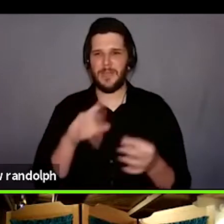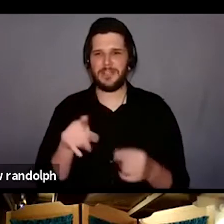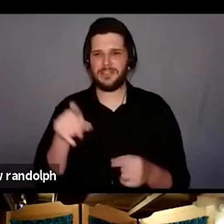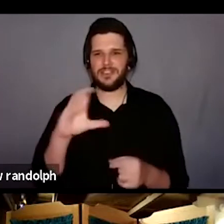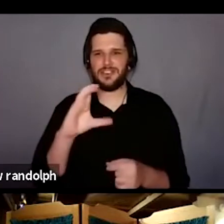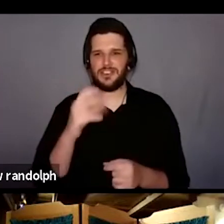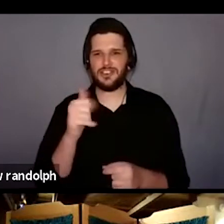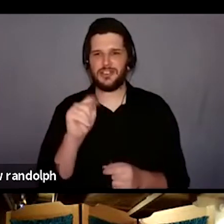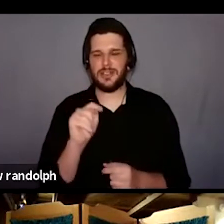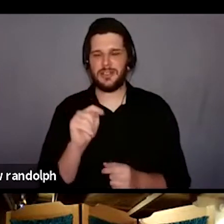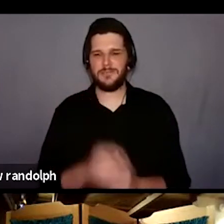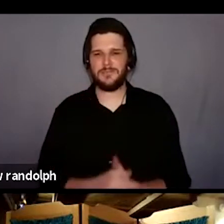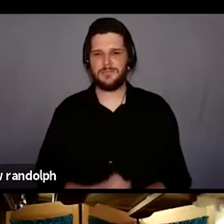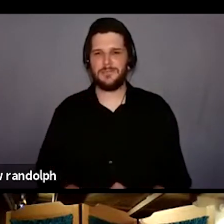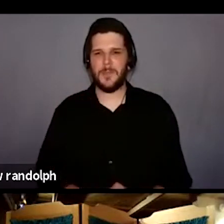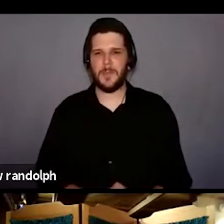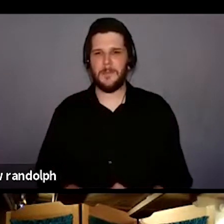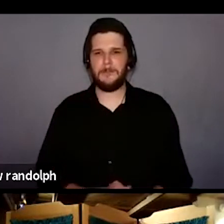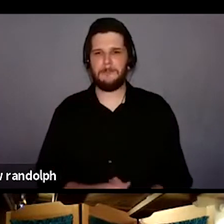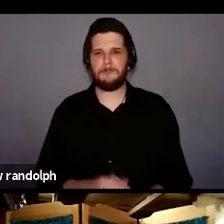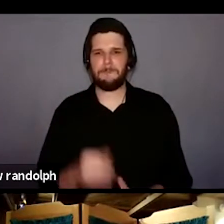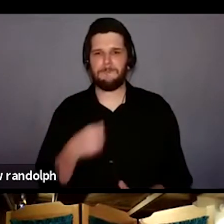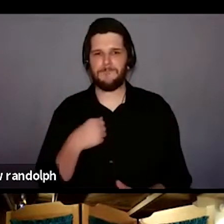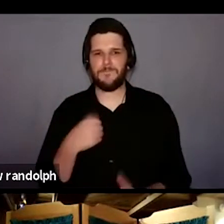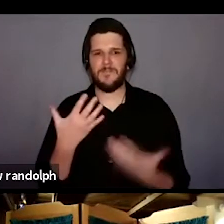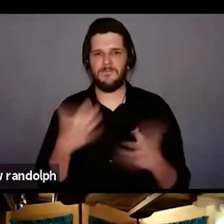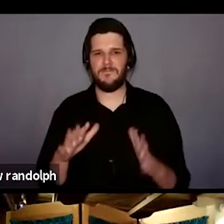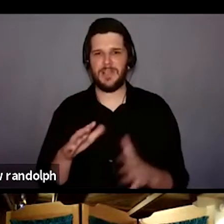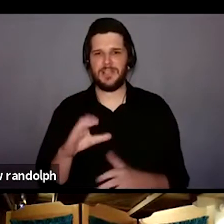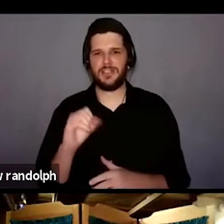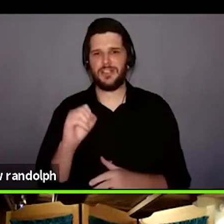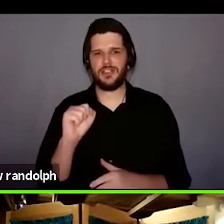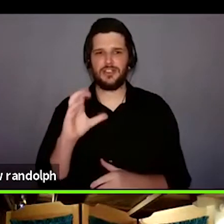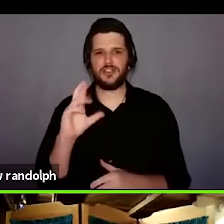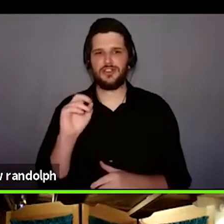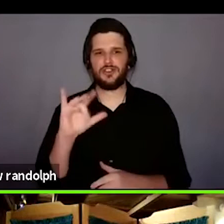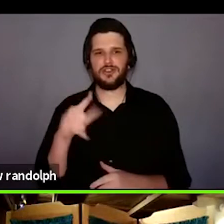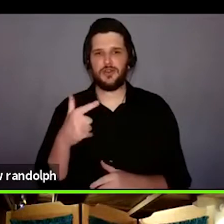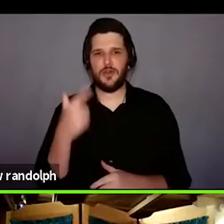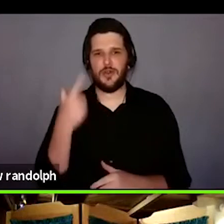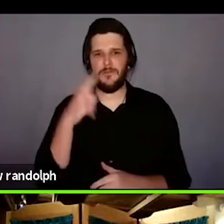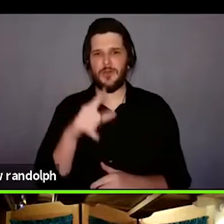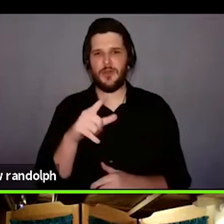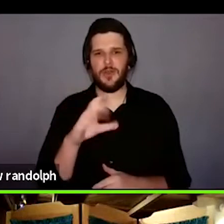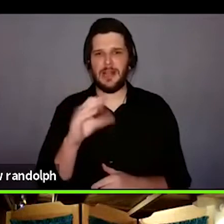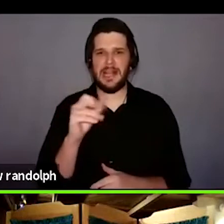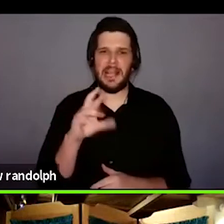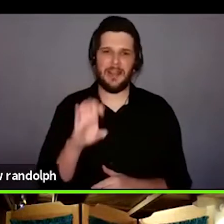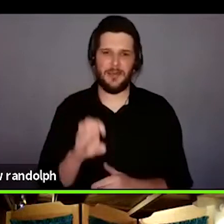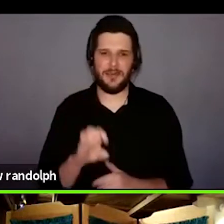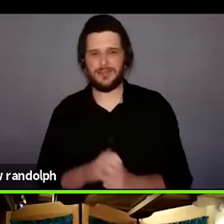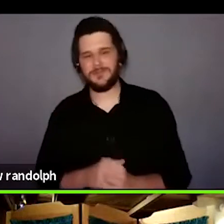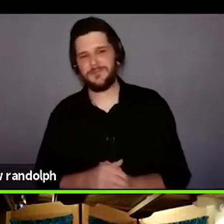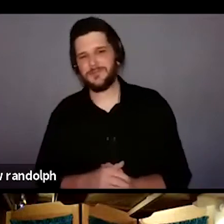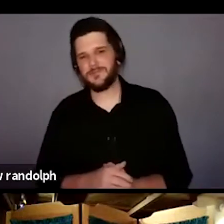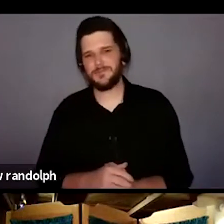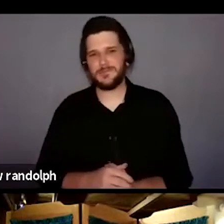mouse isn't. I've done the scrolling for you, Catherine. There she is too. She's here herself.